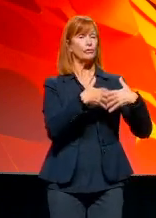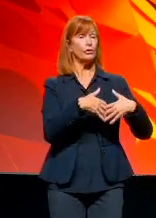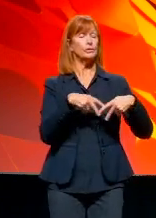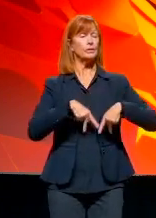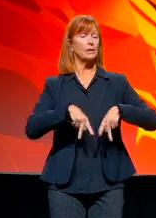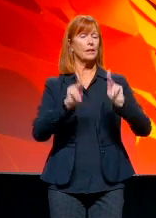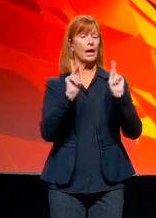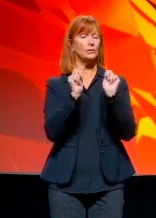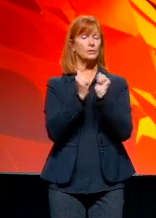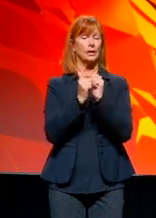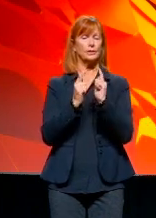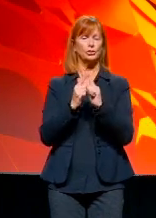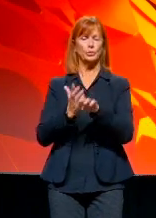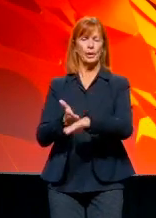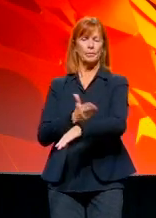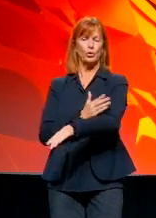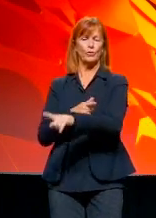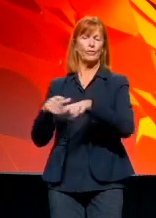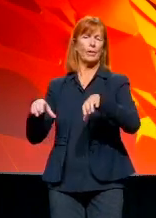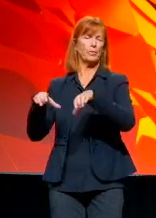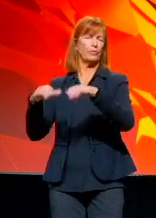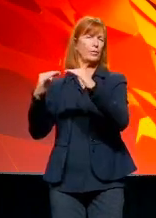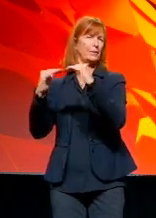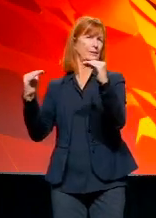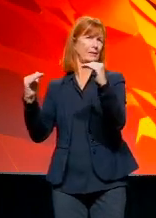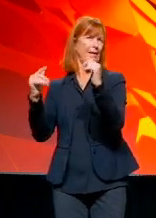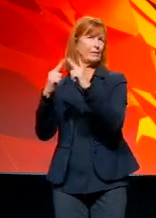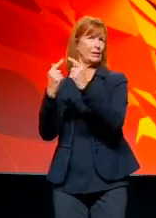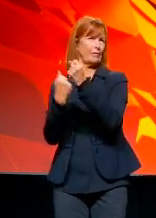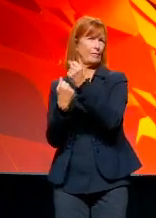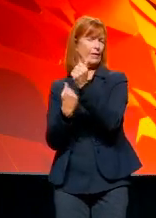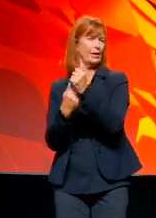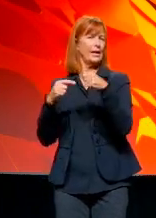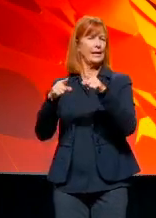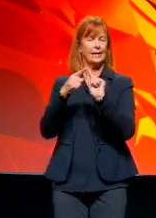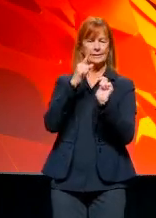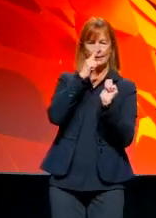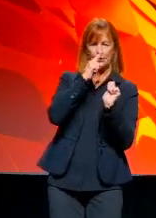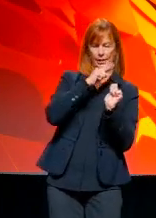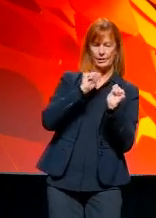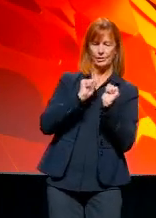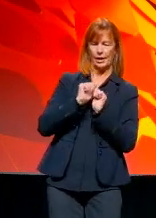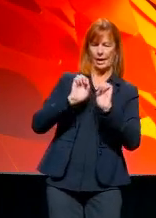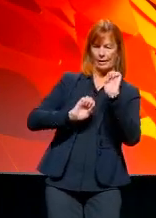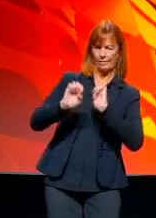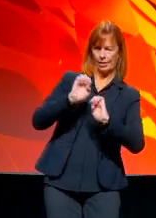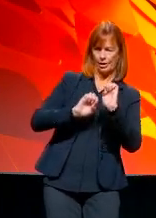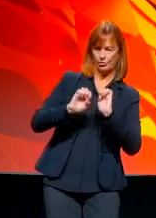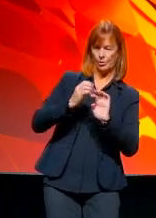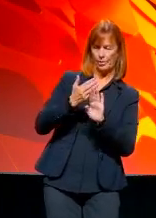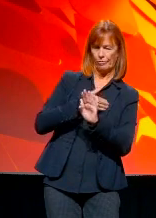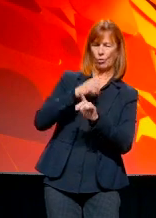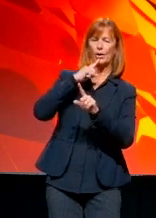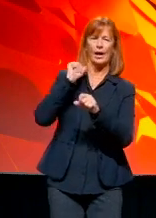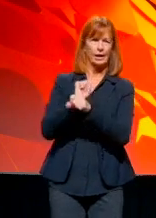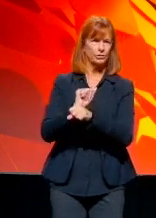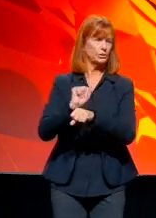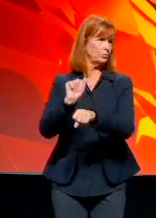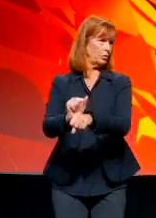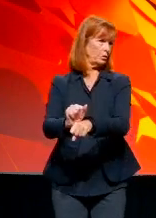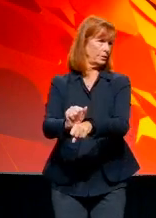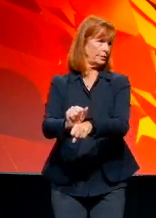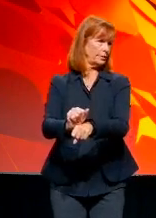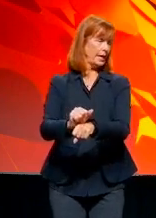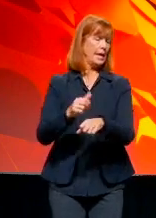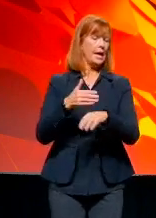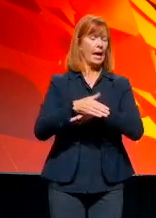further improve the performance of the foundation model in simulation, evaluate before like so the real-world deployment. And after the